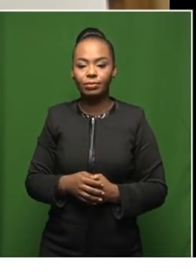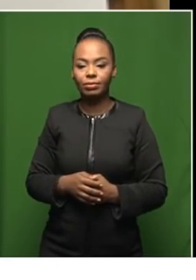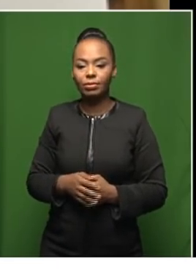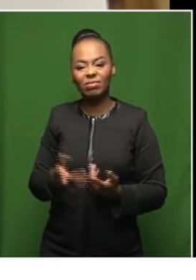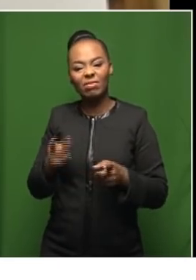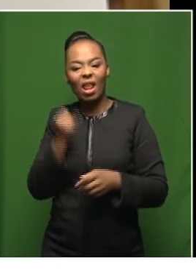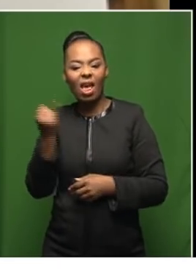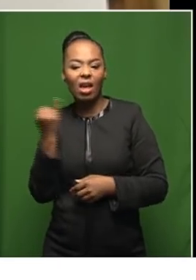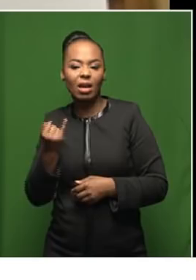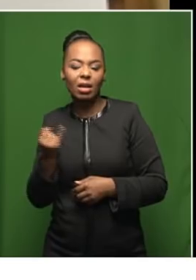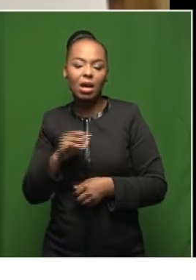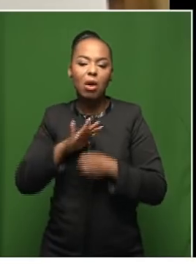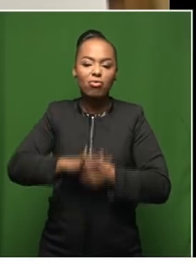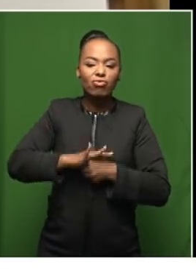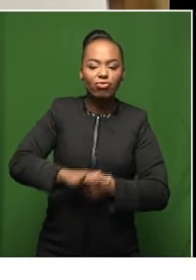blood pressures,